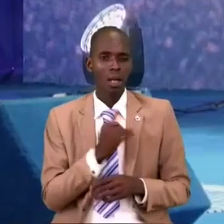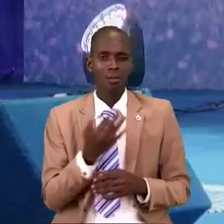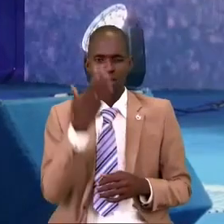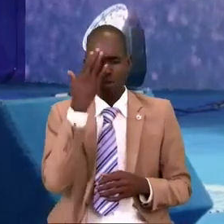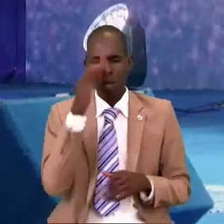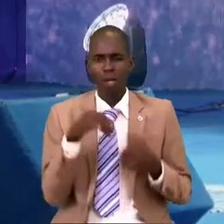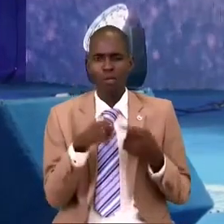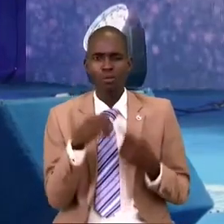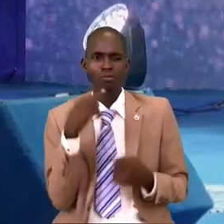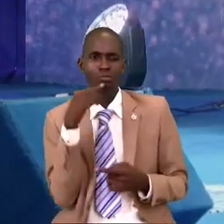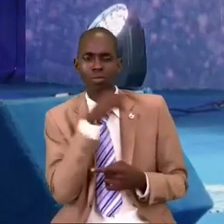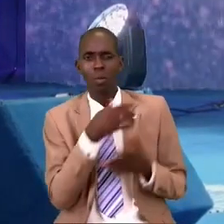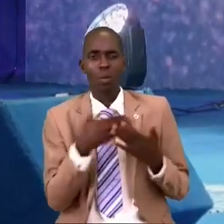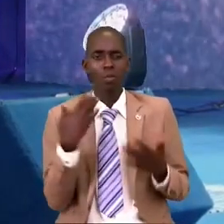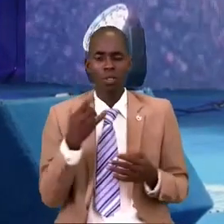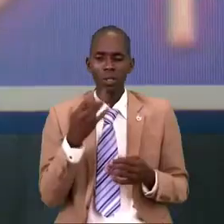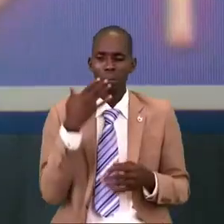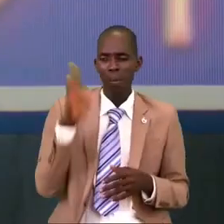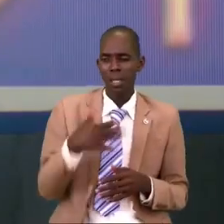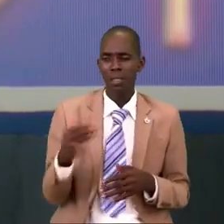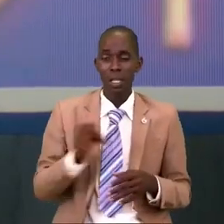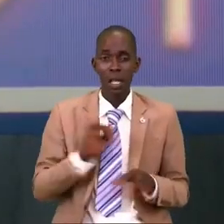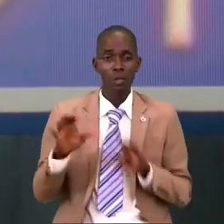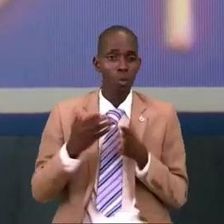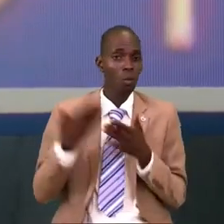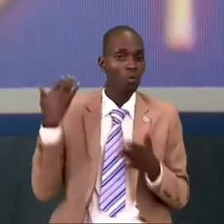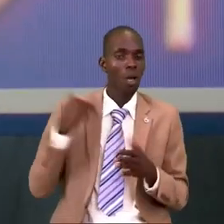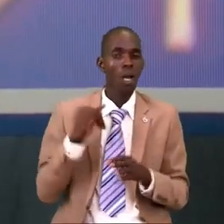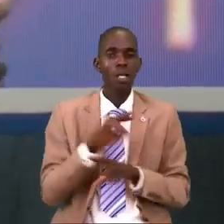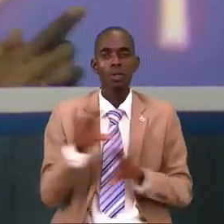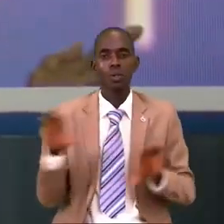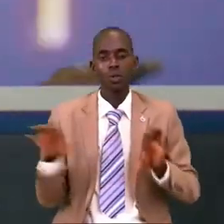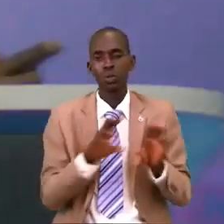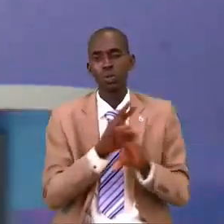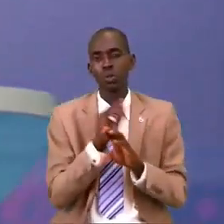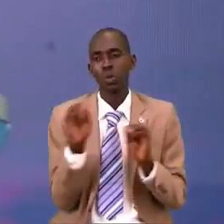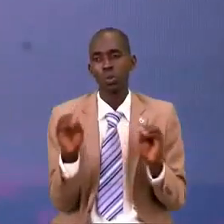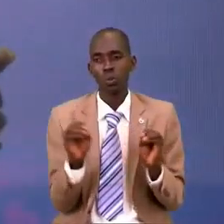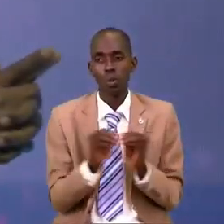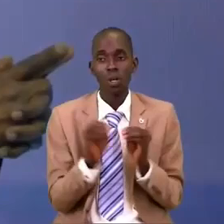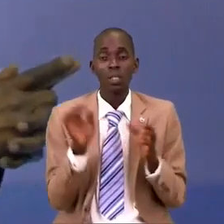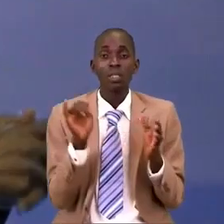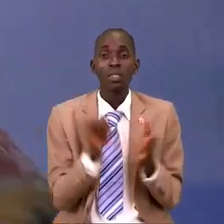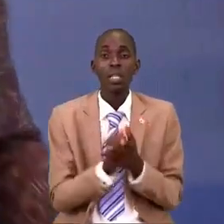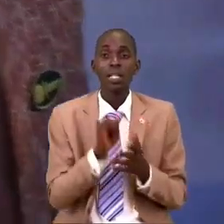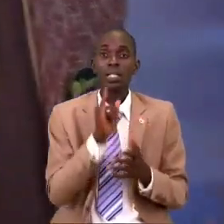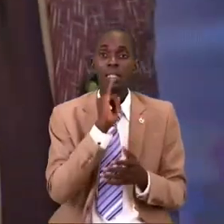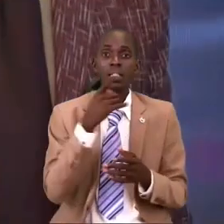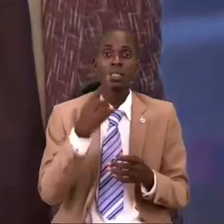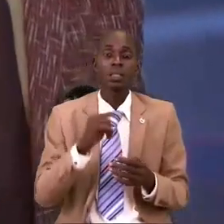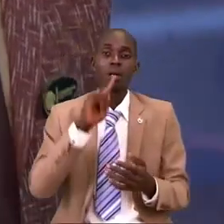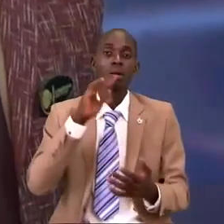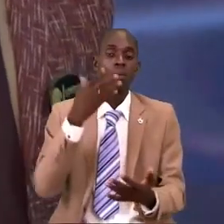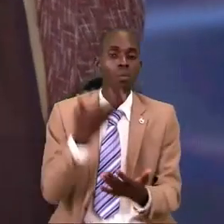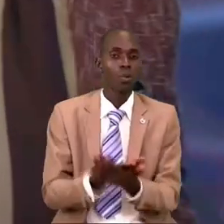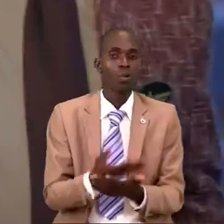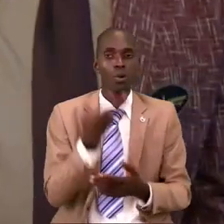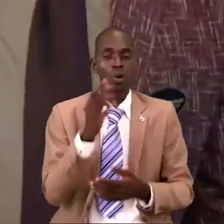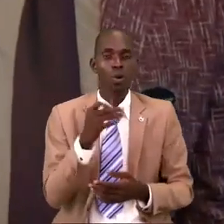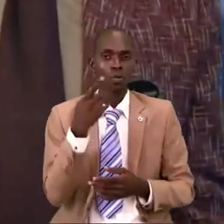evidence of the experience of salvation in our lives. Righteousness of